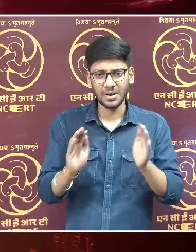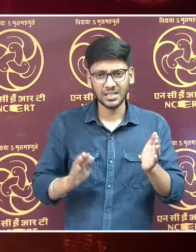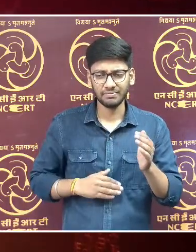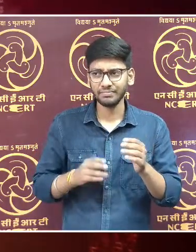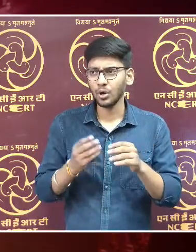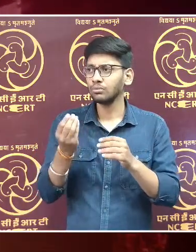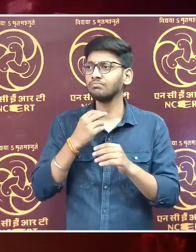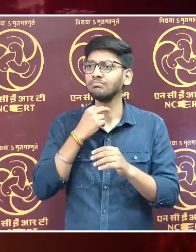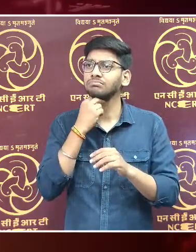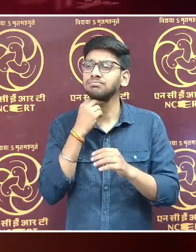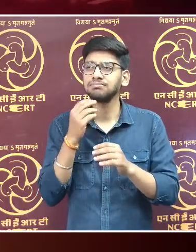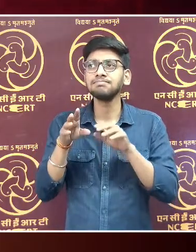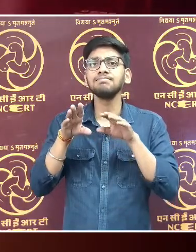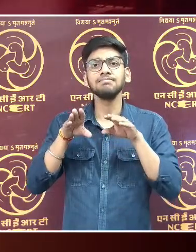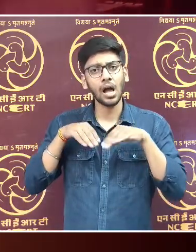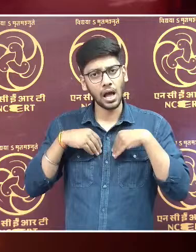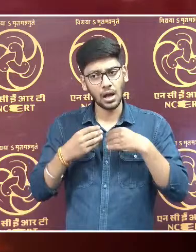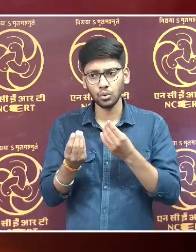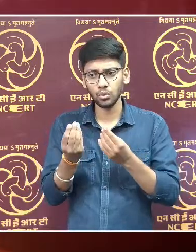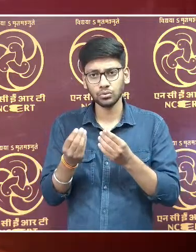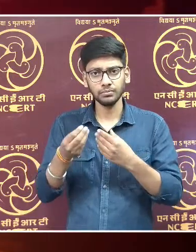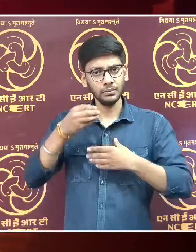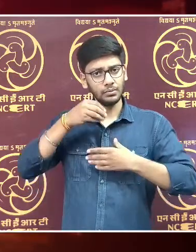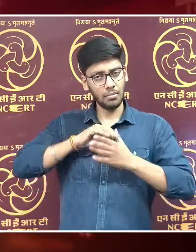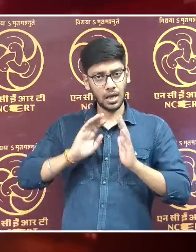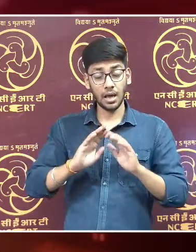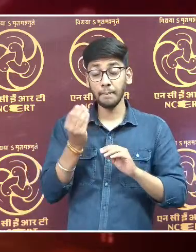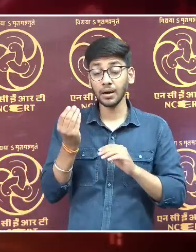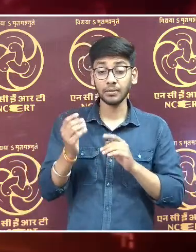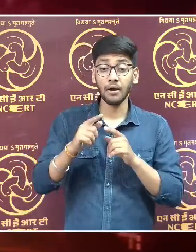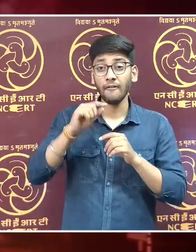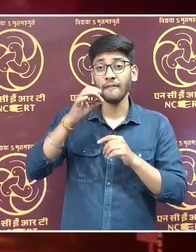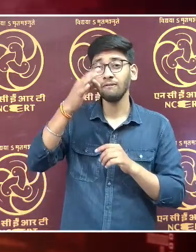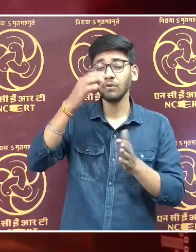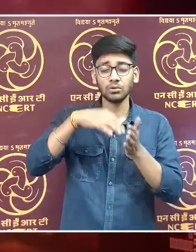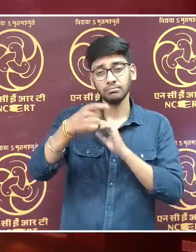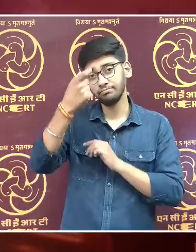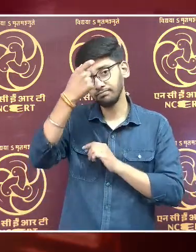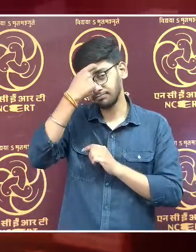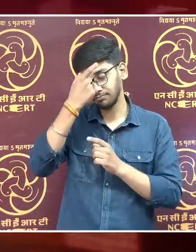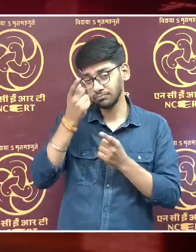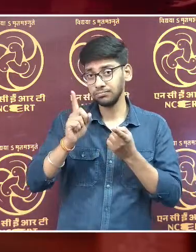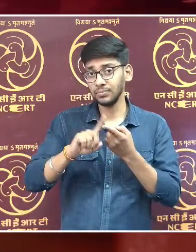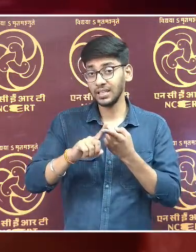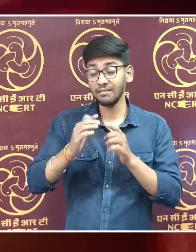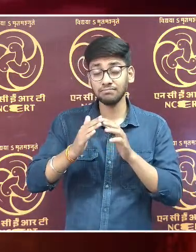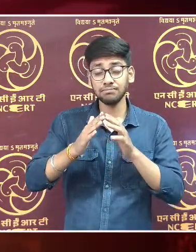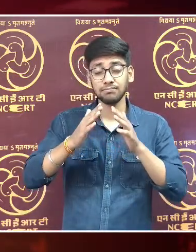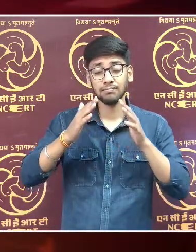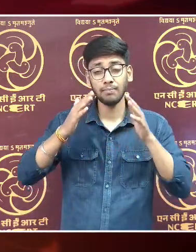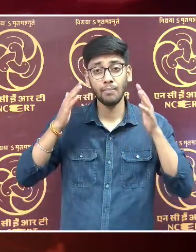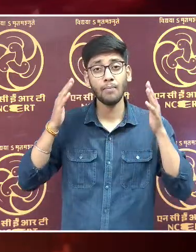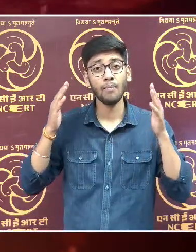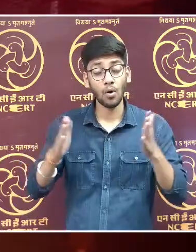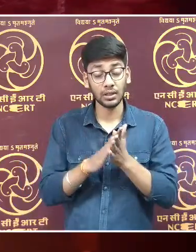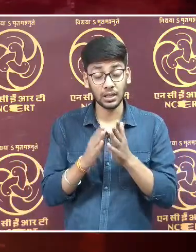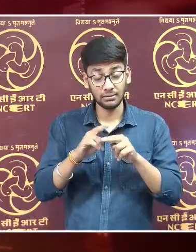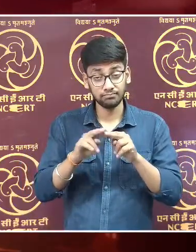but not to that of the other normal kid. Yeah. So these are some of the high risk factors which we should be very